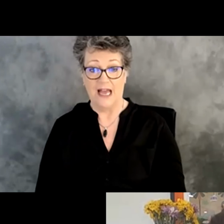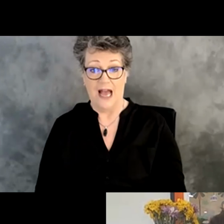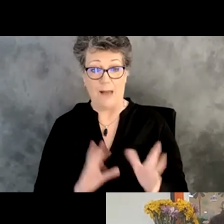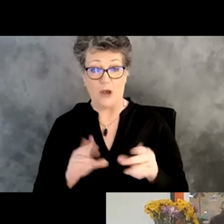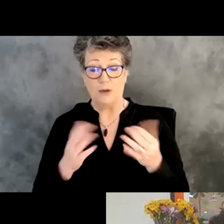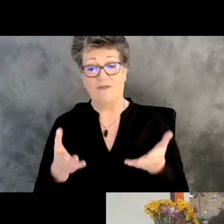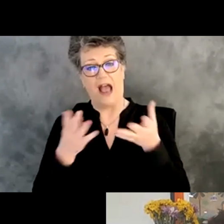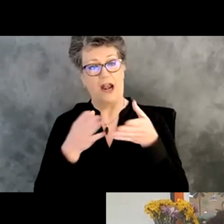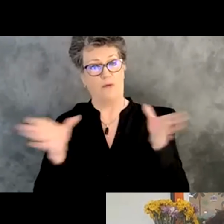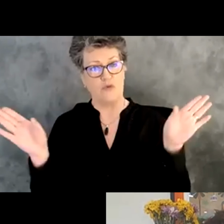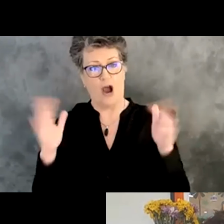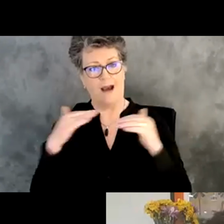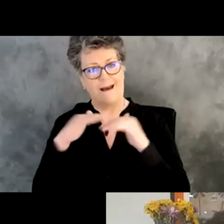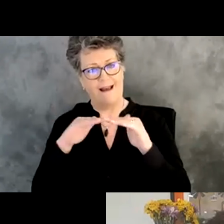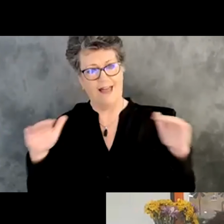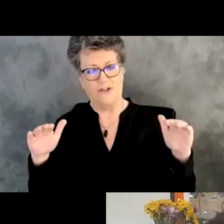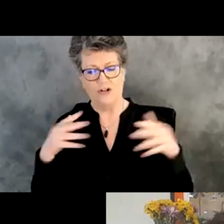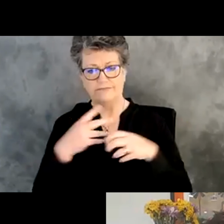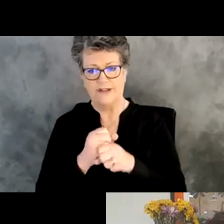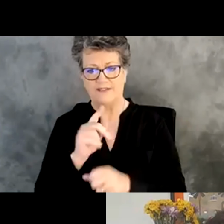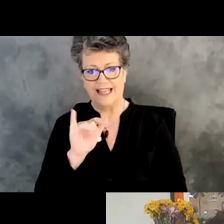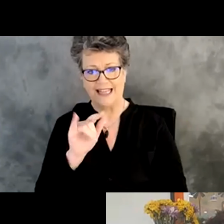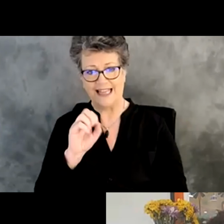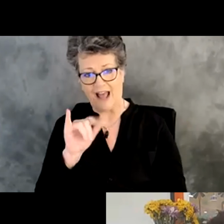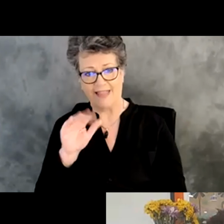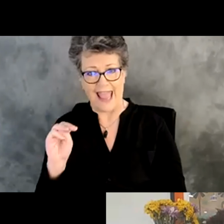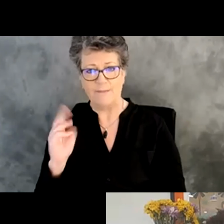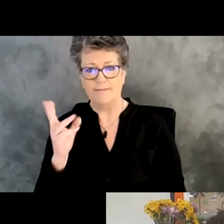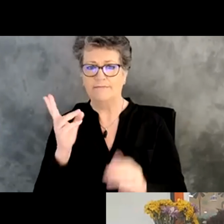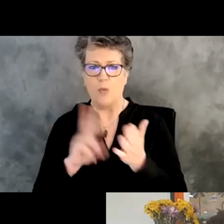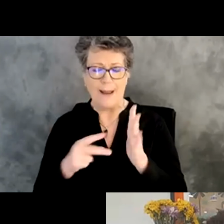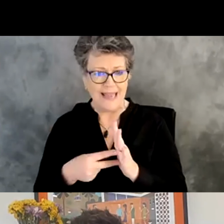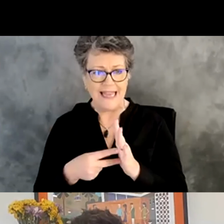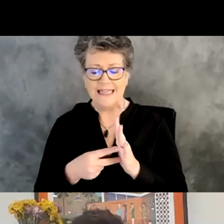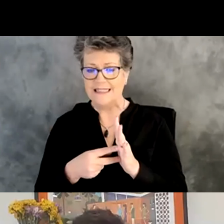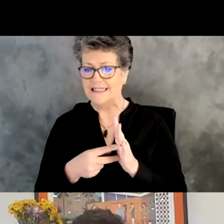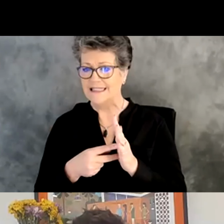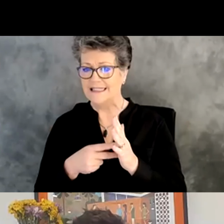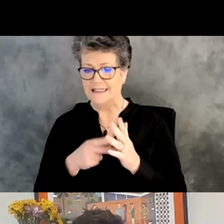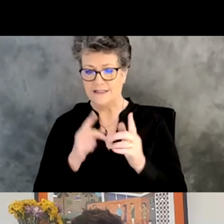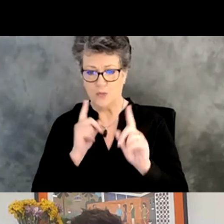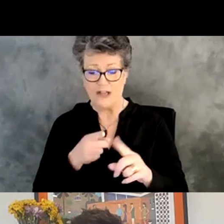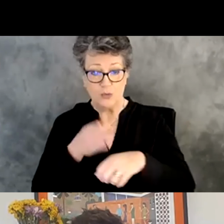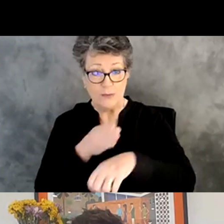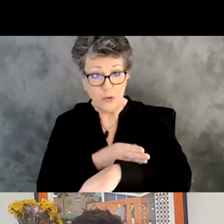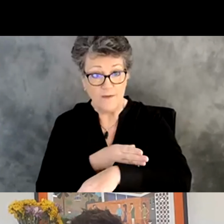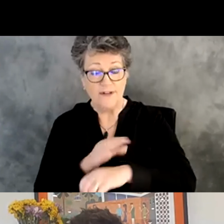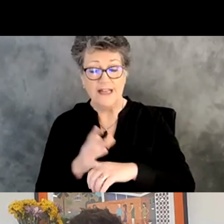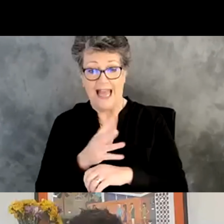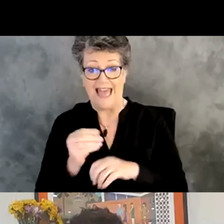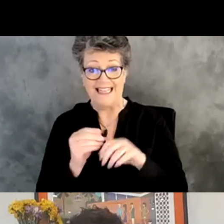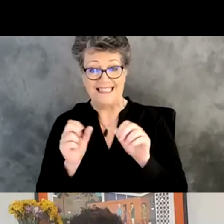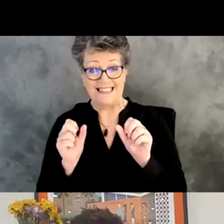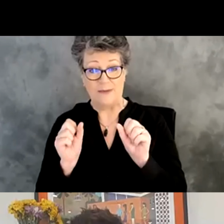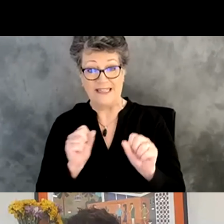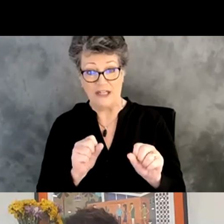a broad, high-level overview of CalAIM and what it means, what CalAIM intends to improve, and its potential